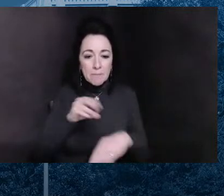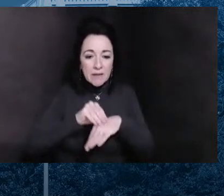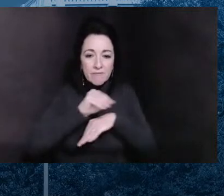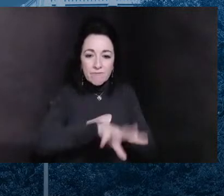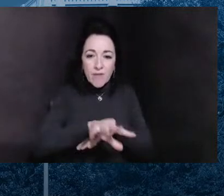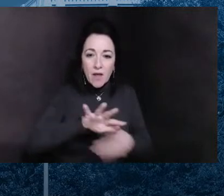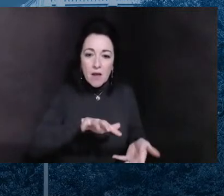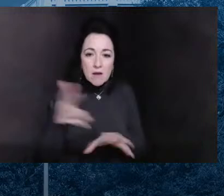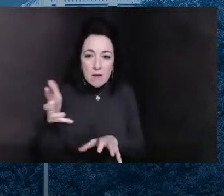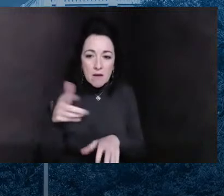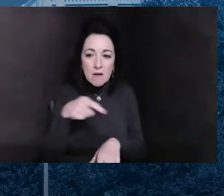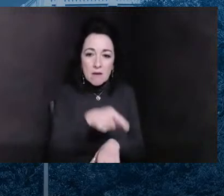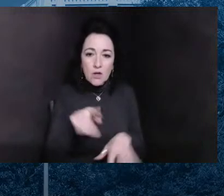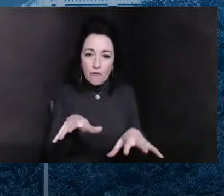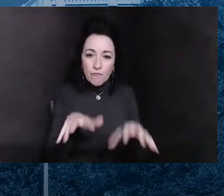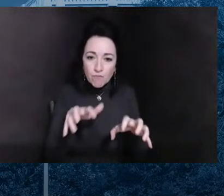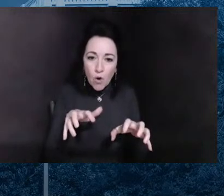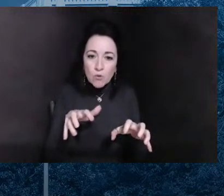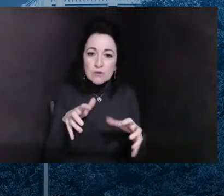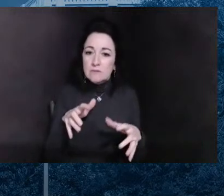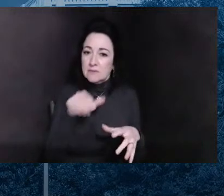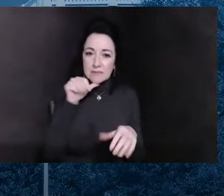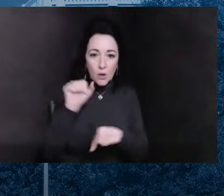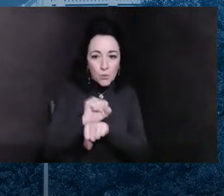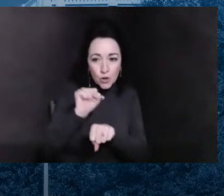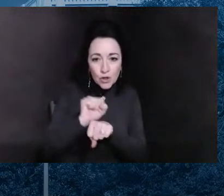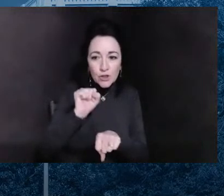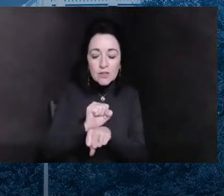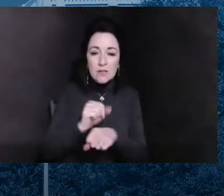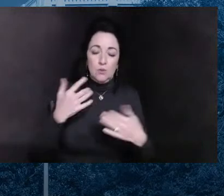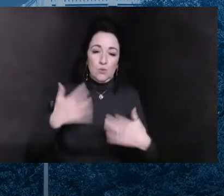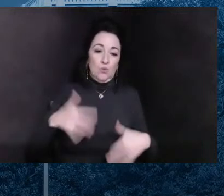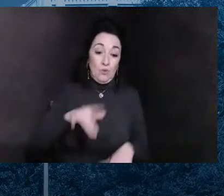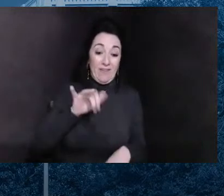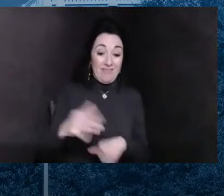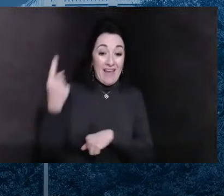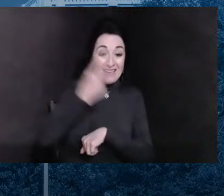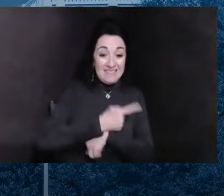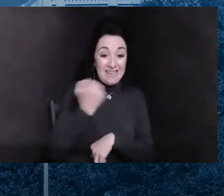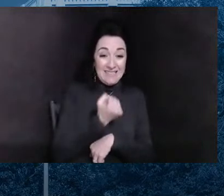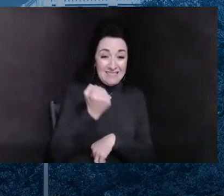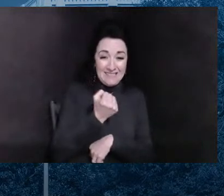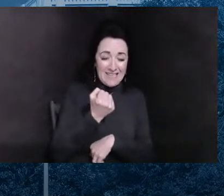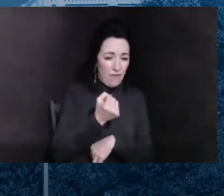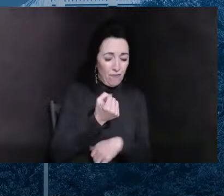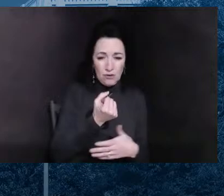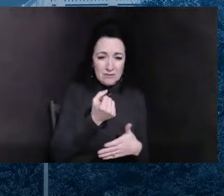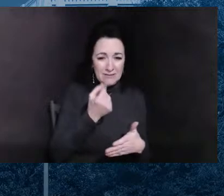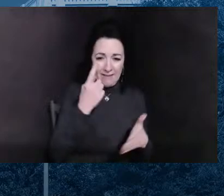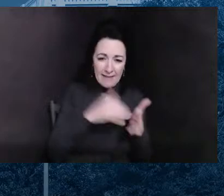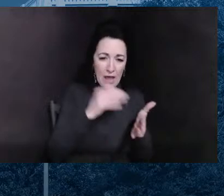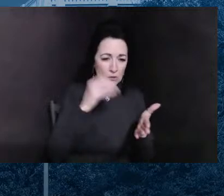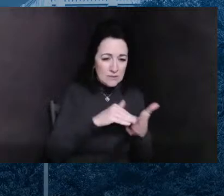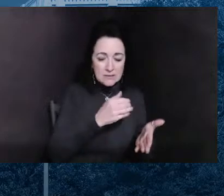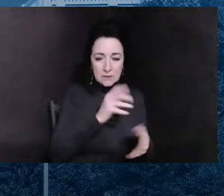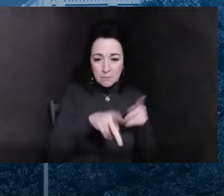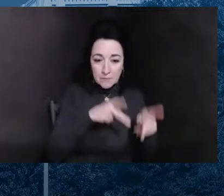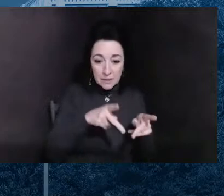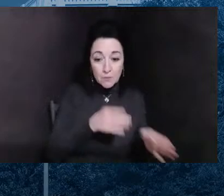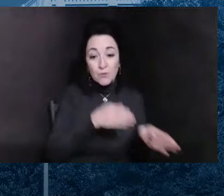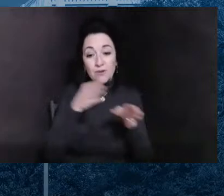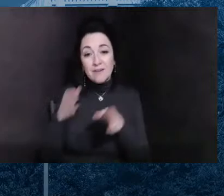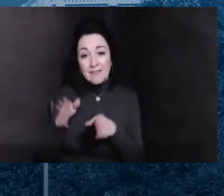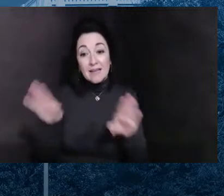lot. That was Saturday. We did several thousand people that day. The next day, Sunday, was much smoother as we addressed some